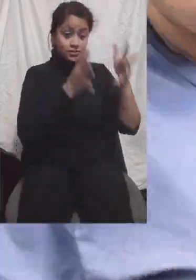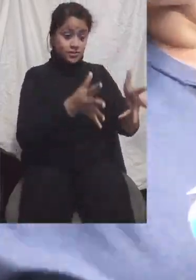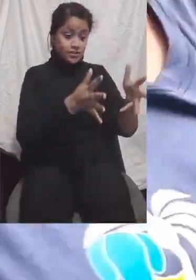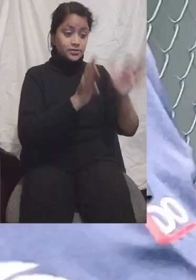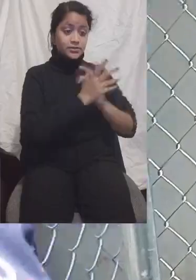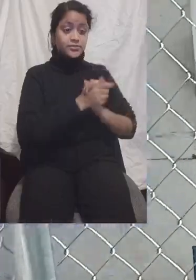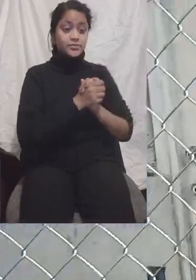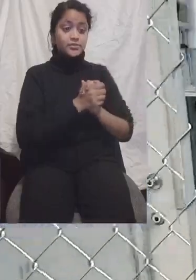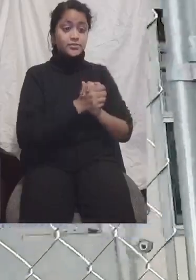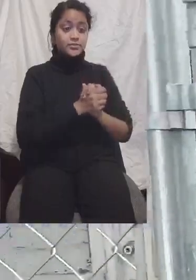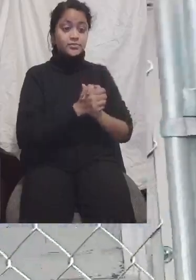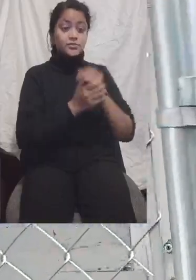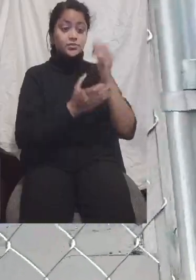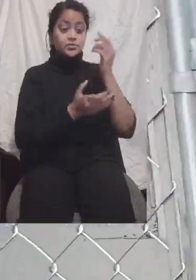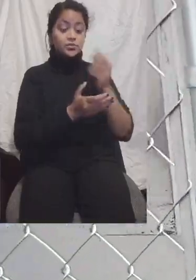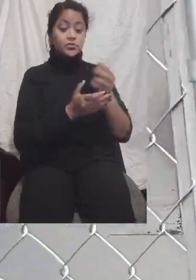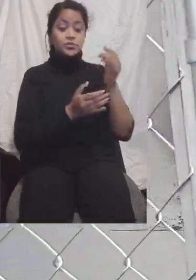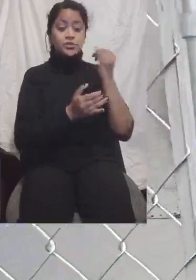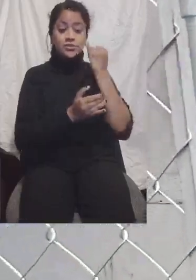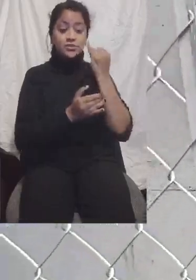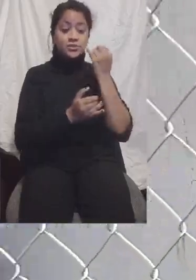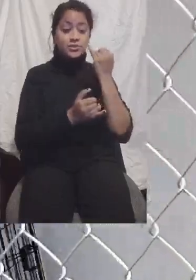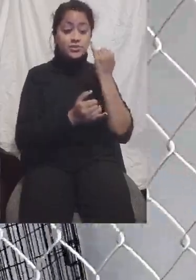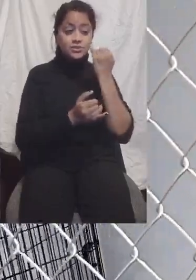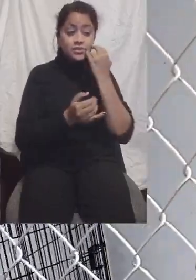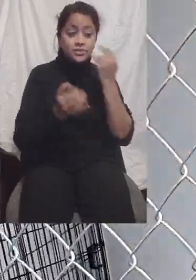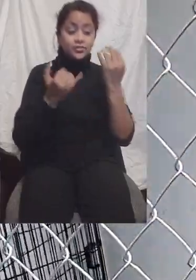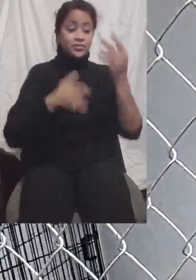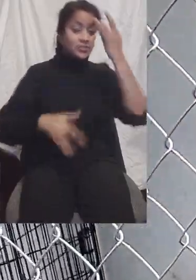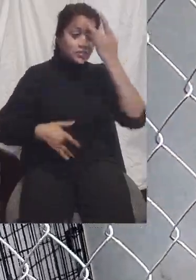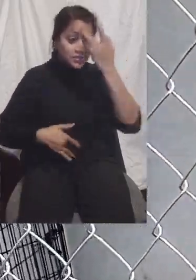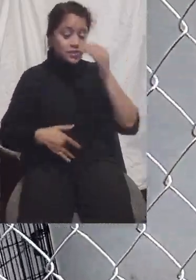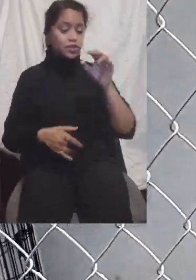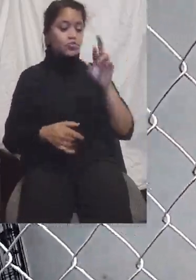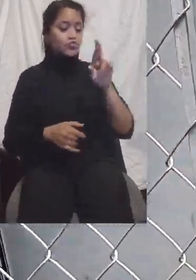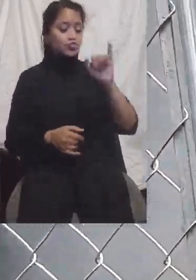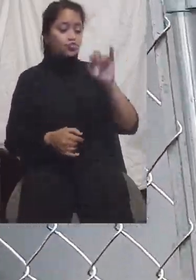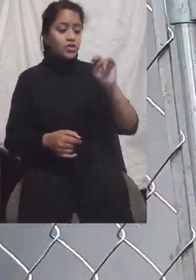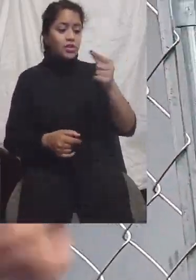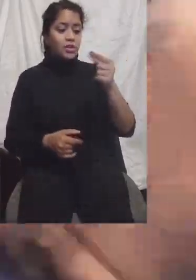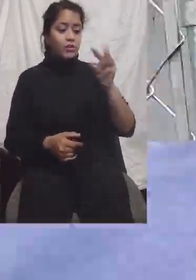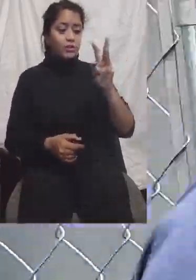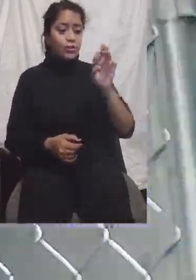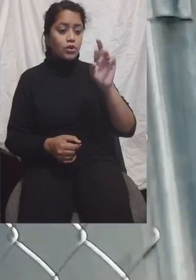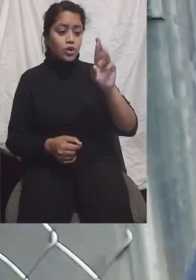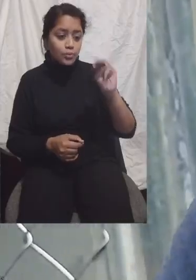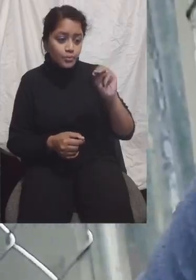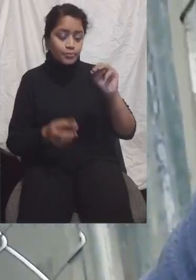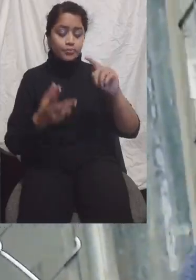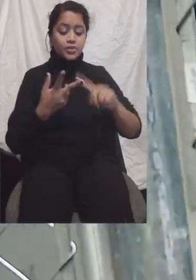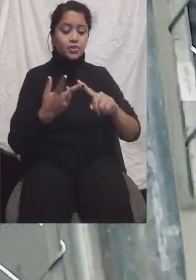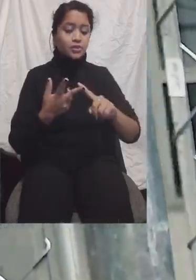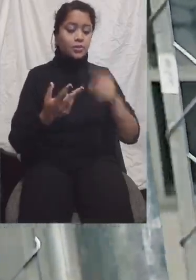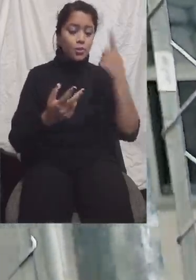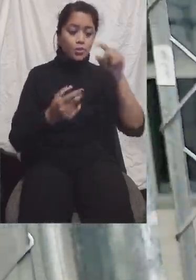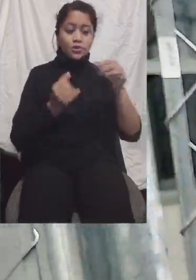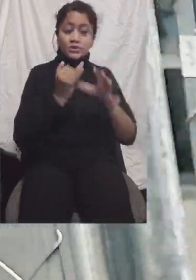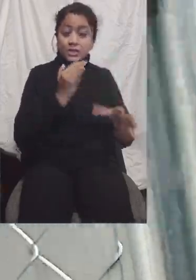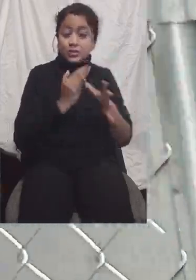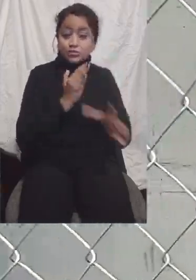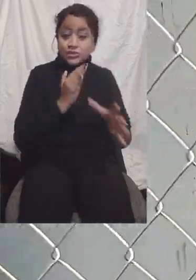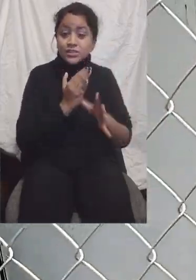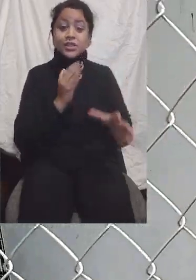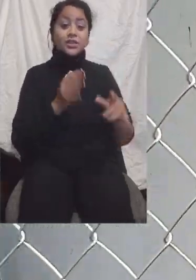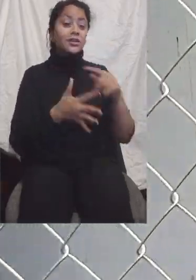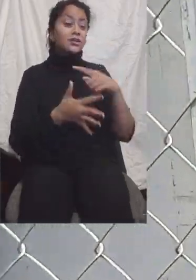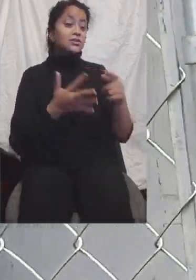for 2 weeks they go into quarantine just to see if they don't have any underlying issues like ringworm or diarrhea, anything that can